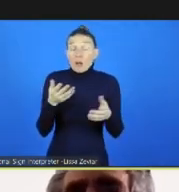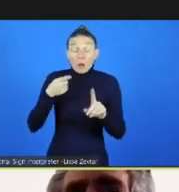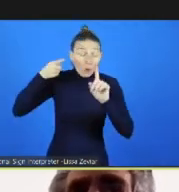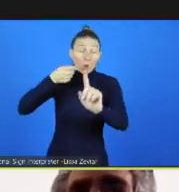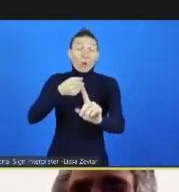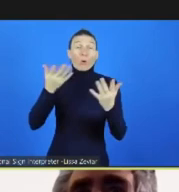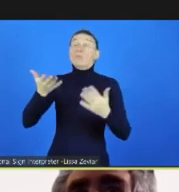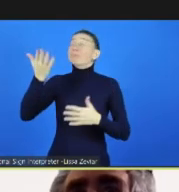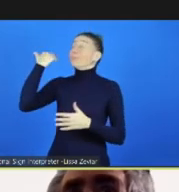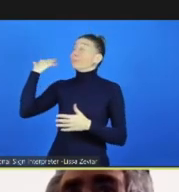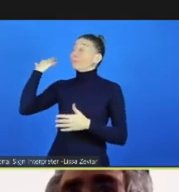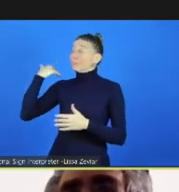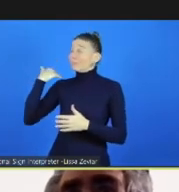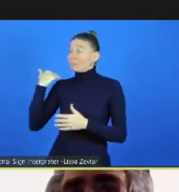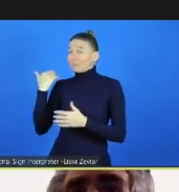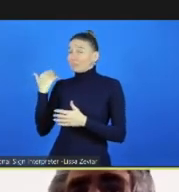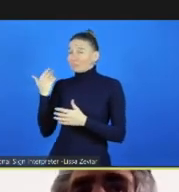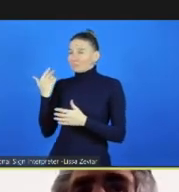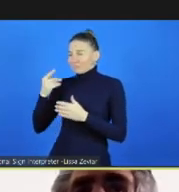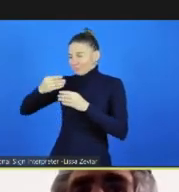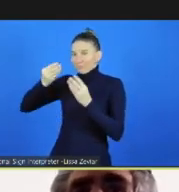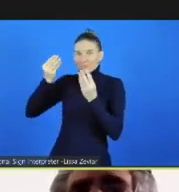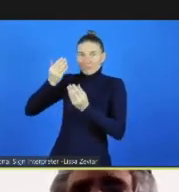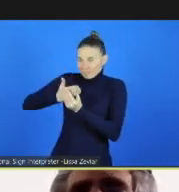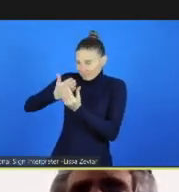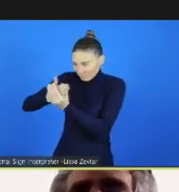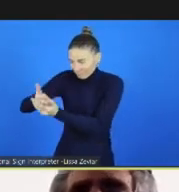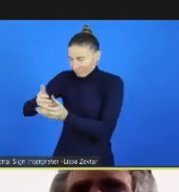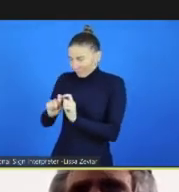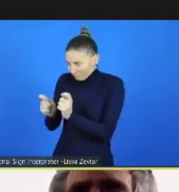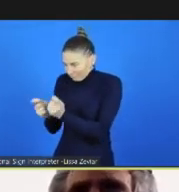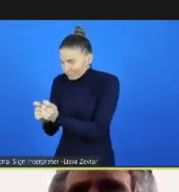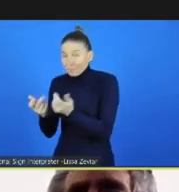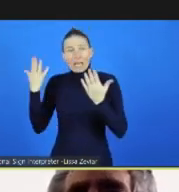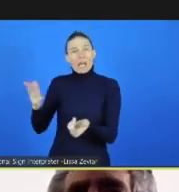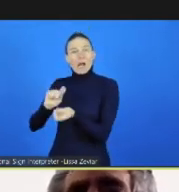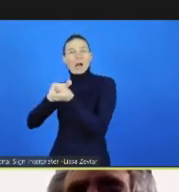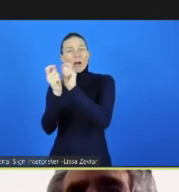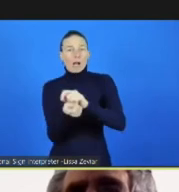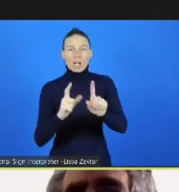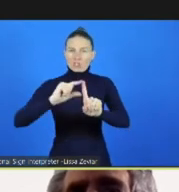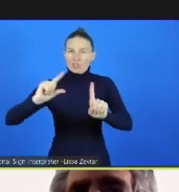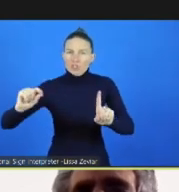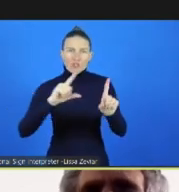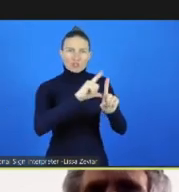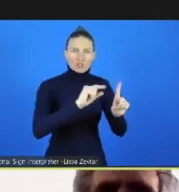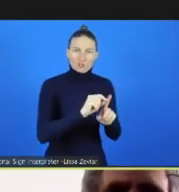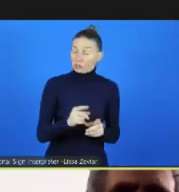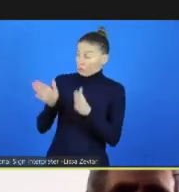manual task before, taking people through that process of acquiring a job.